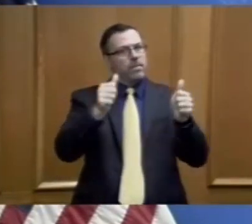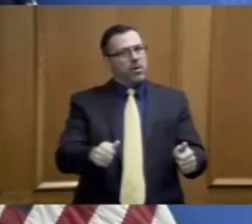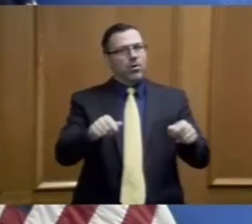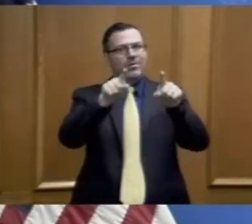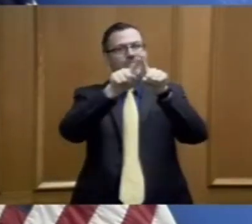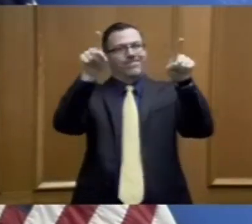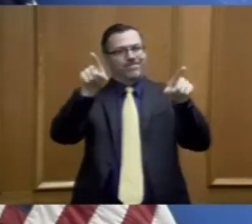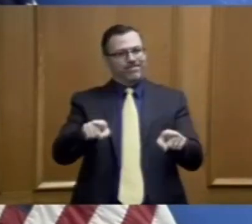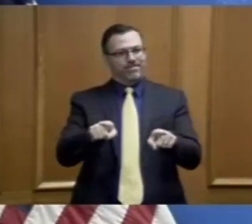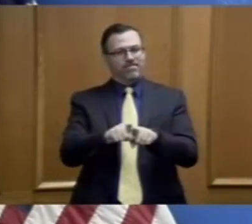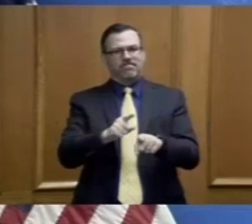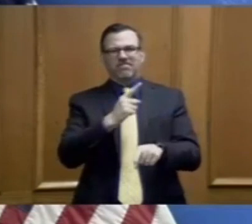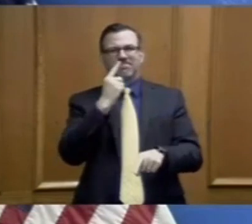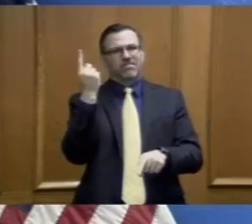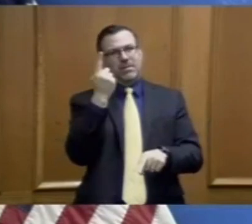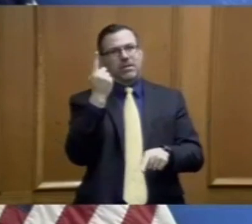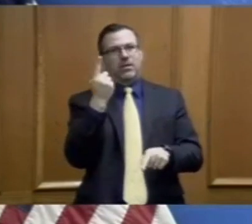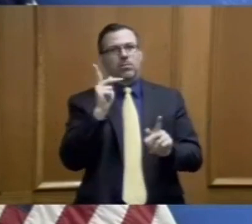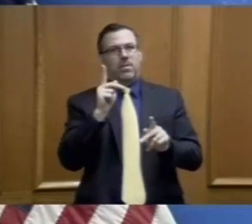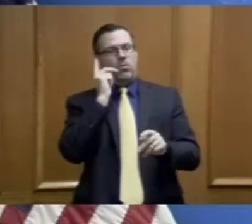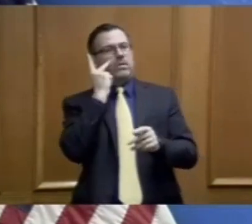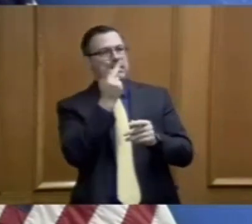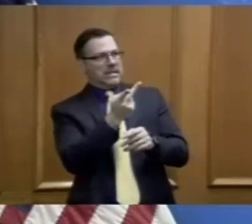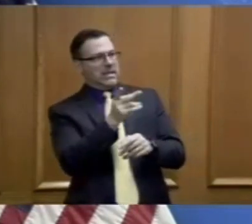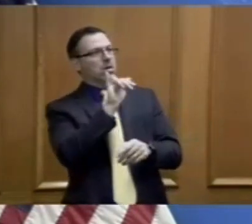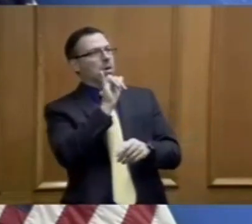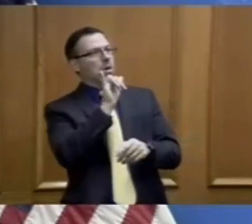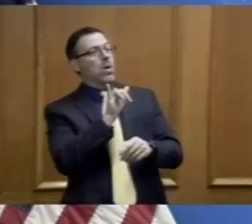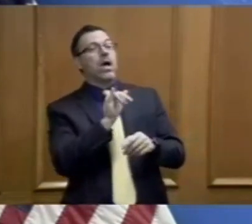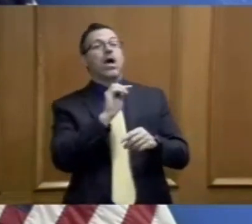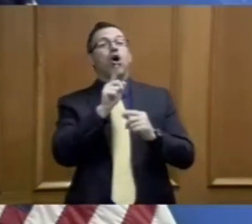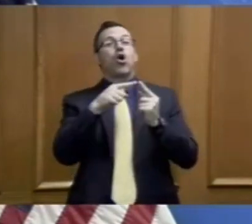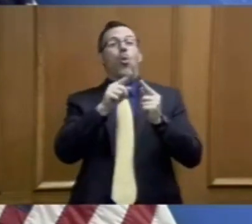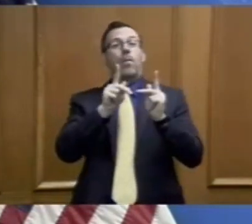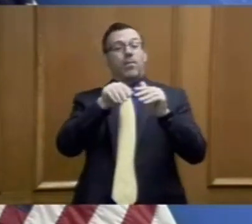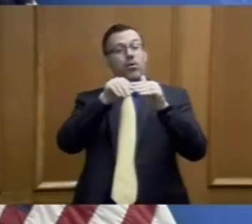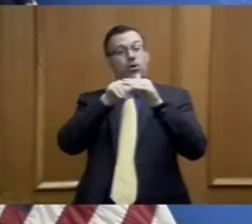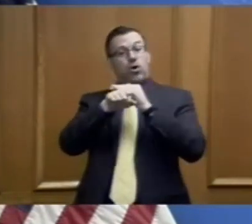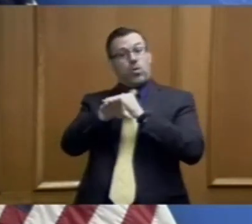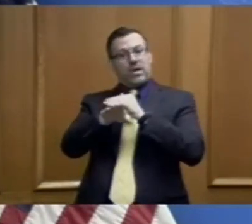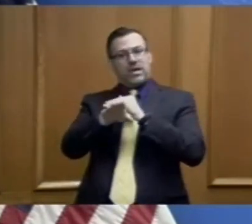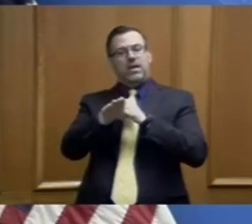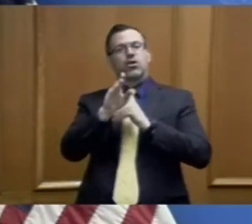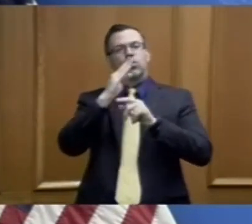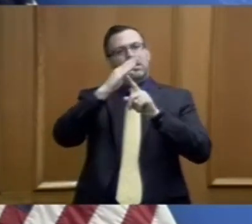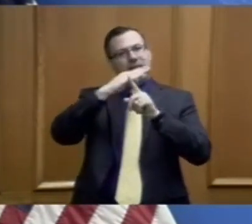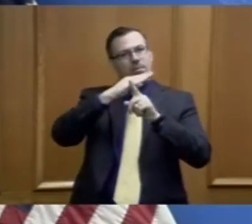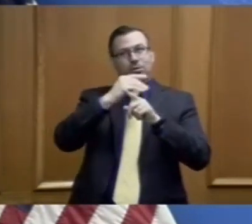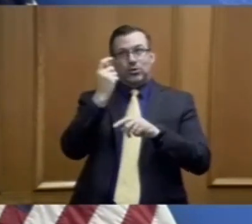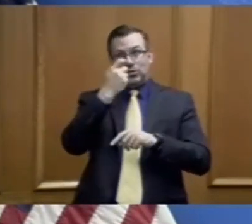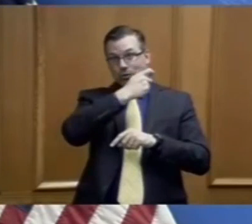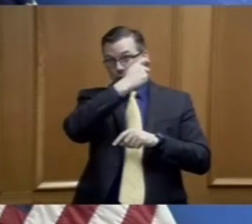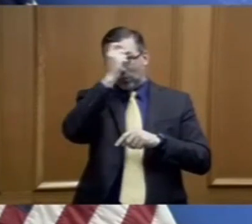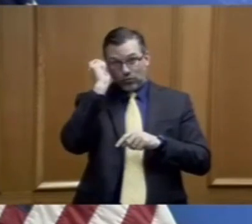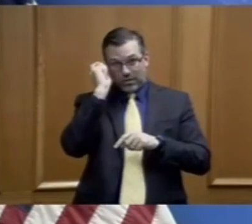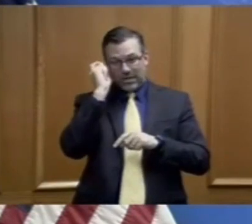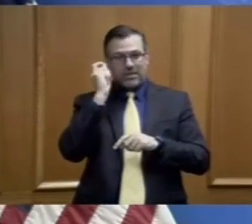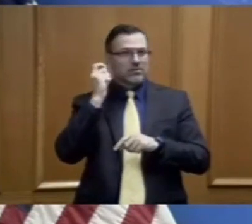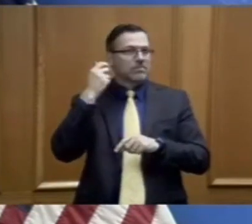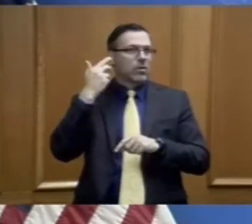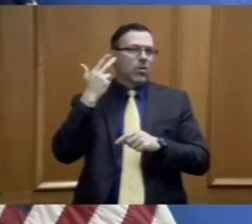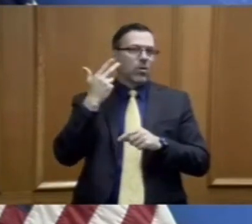those safe steps with PPE and pre-check temperature screens and other commitments around